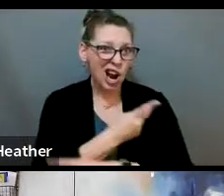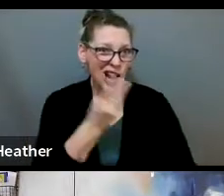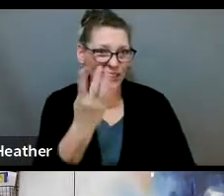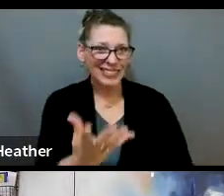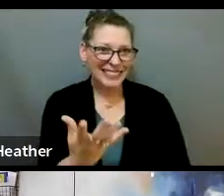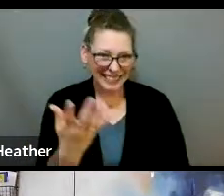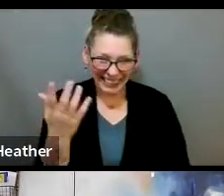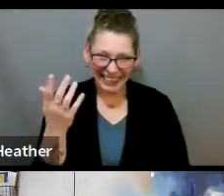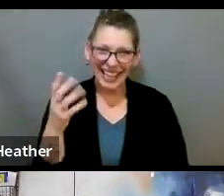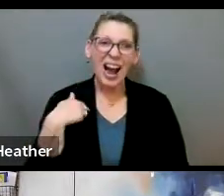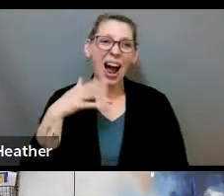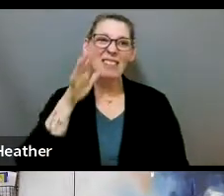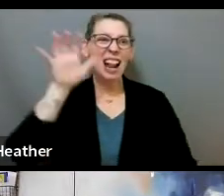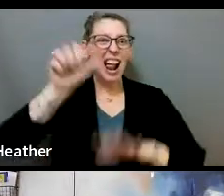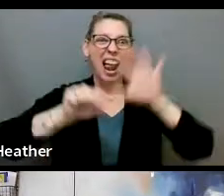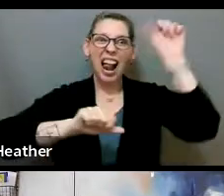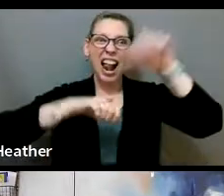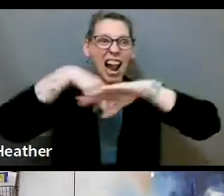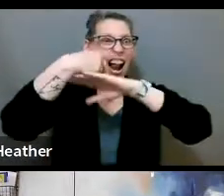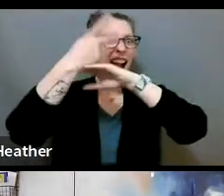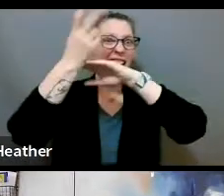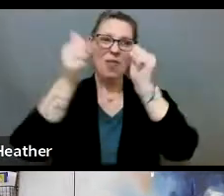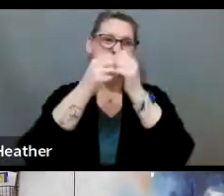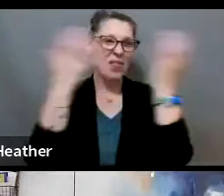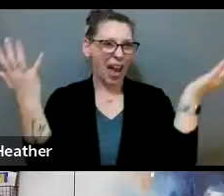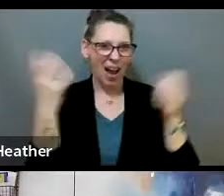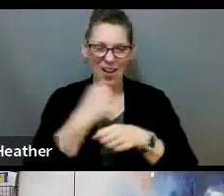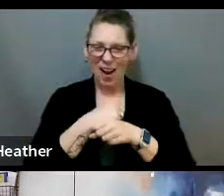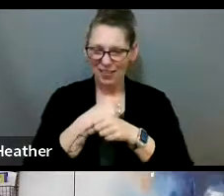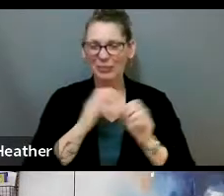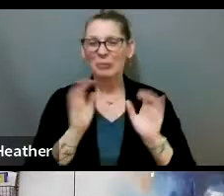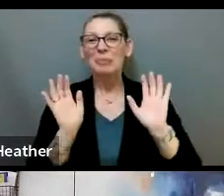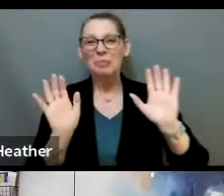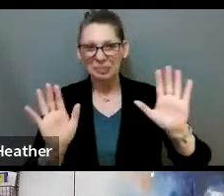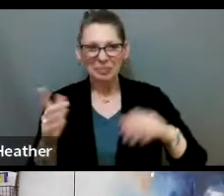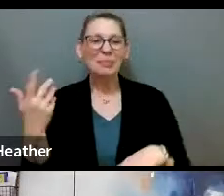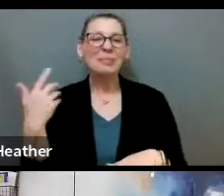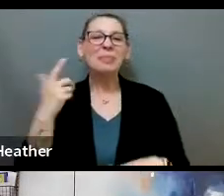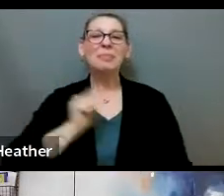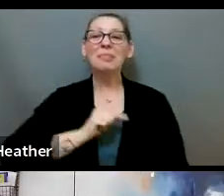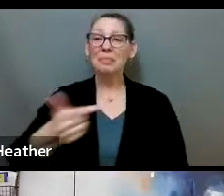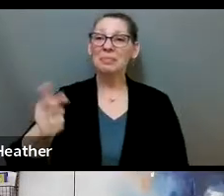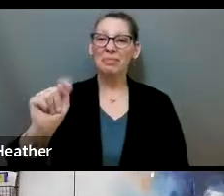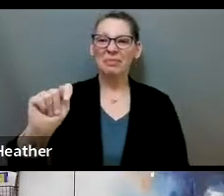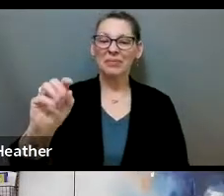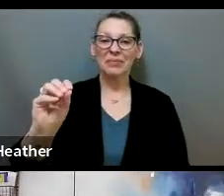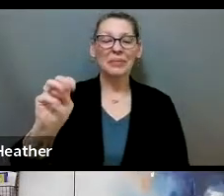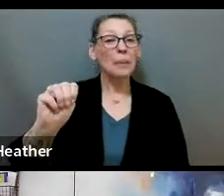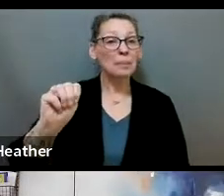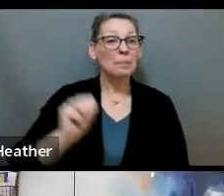So I'd be climbing the walls without it. So I will call on Tom Hickey.